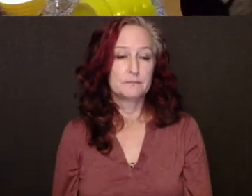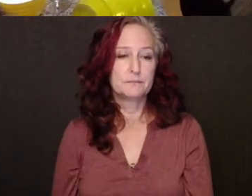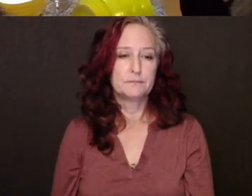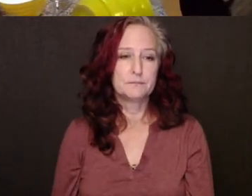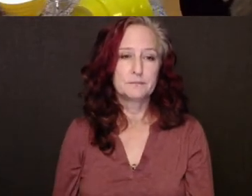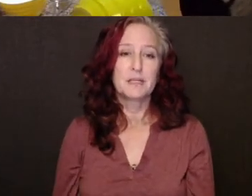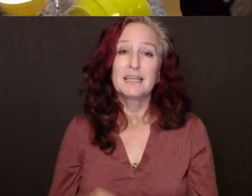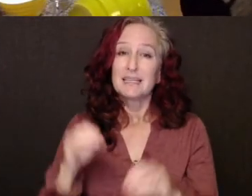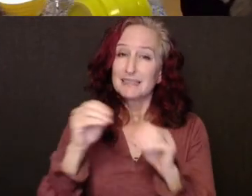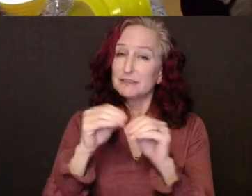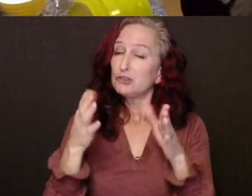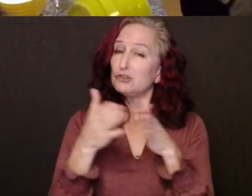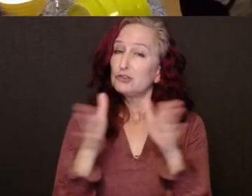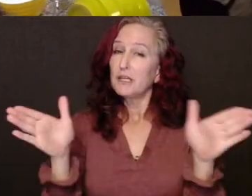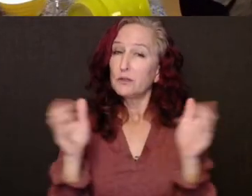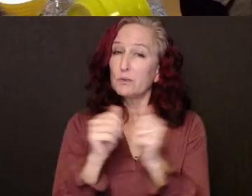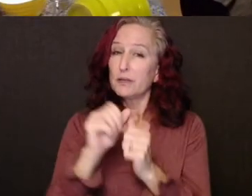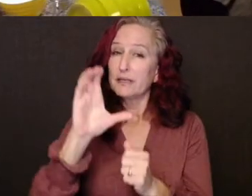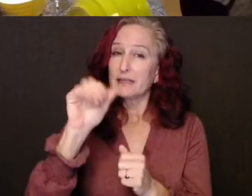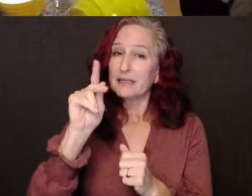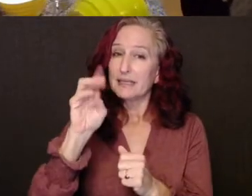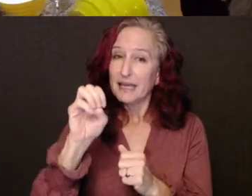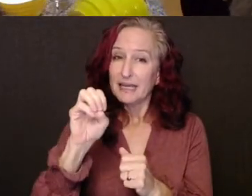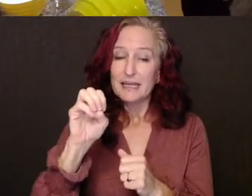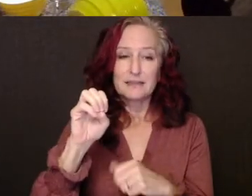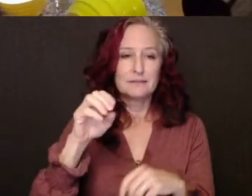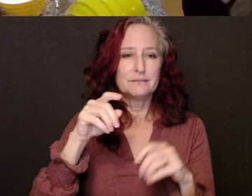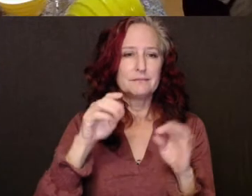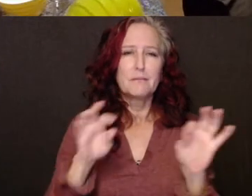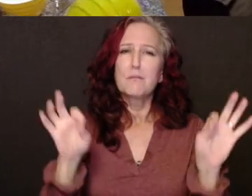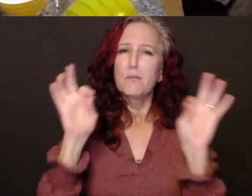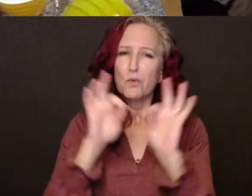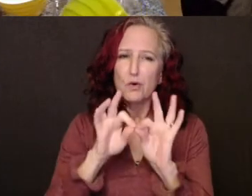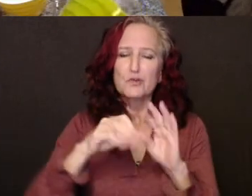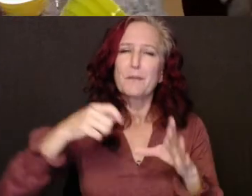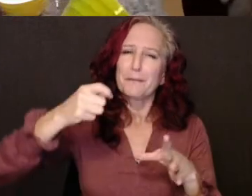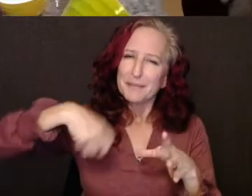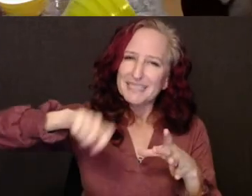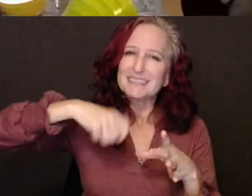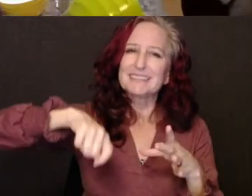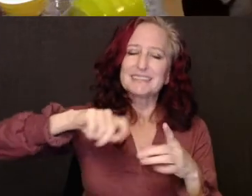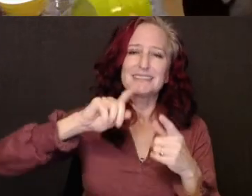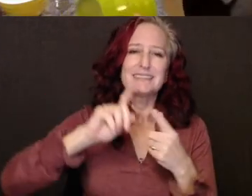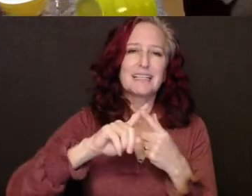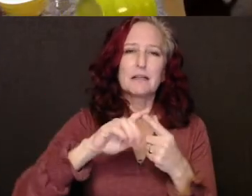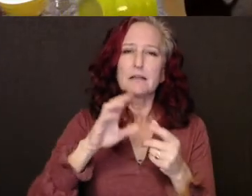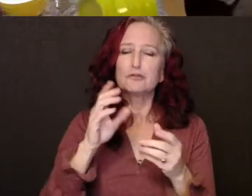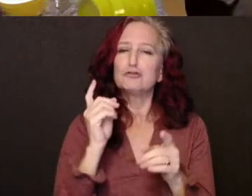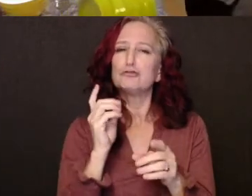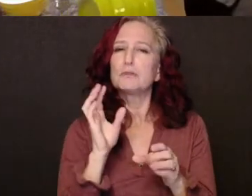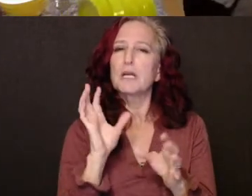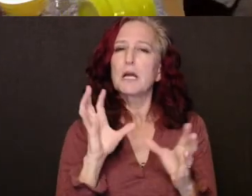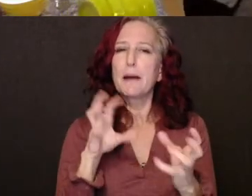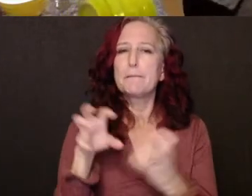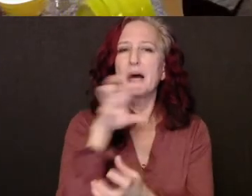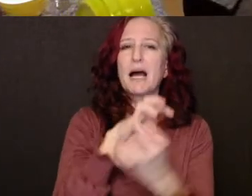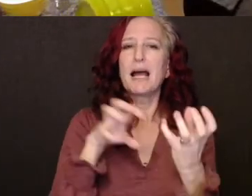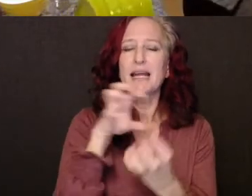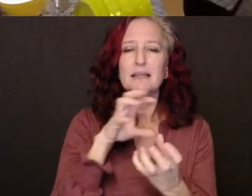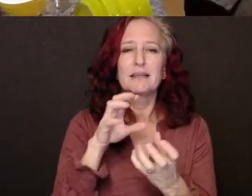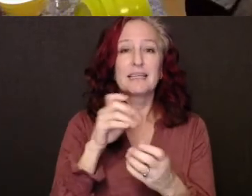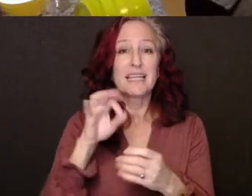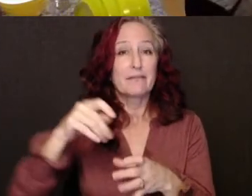a hand mixer. That will be more time efficient as well. And it helps with the